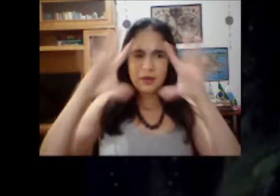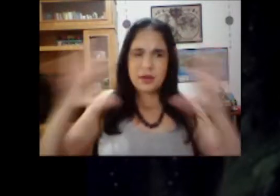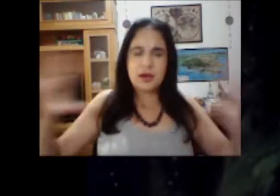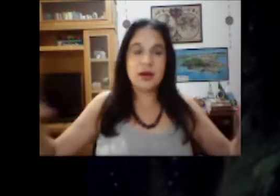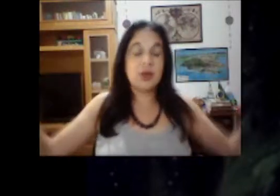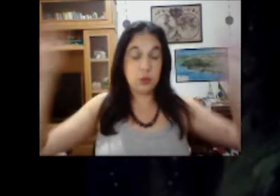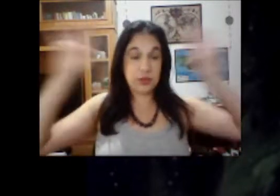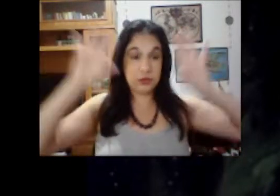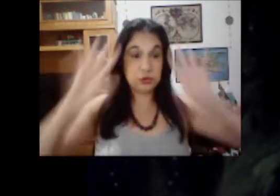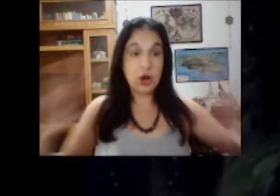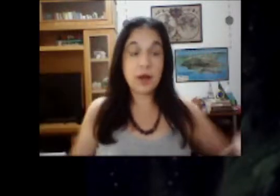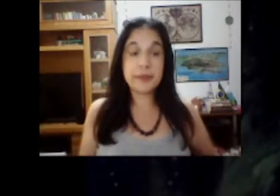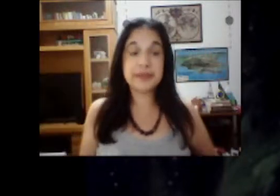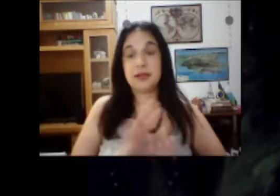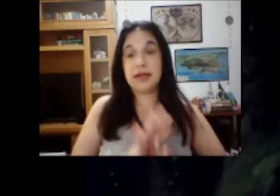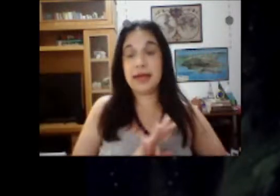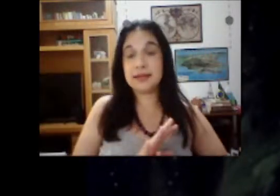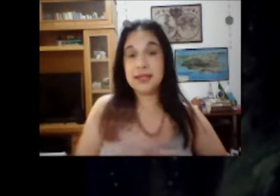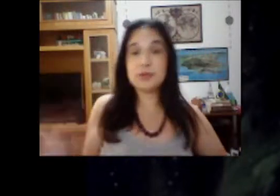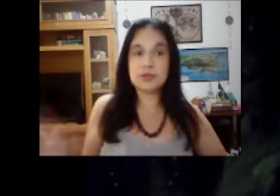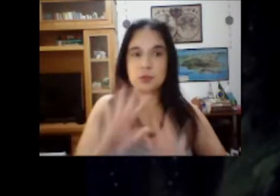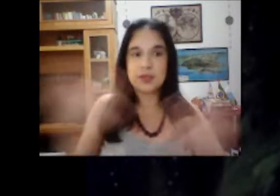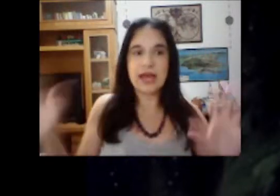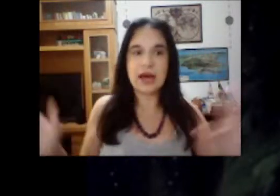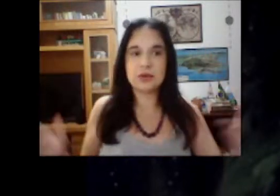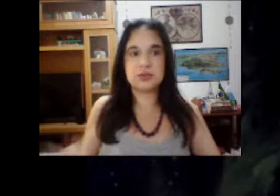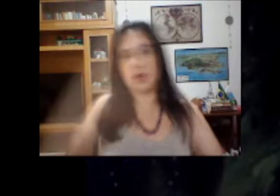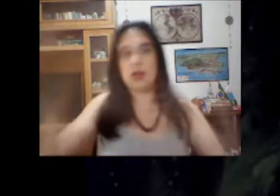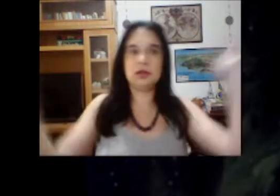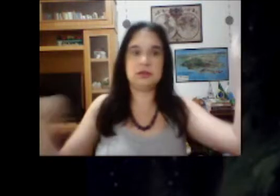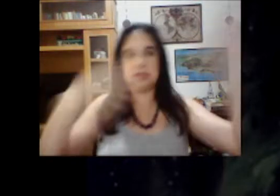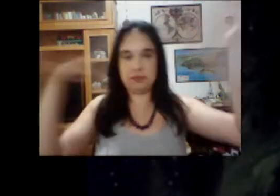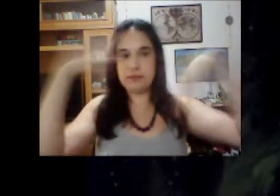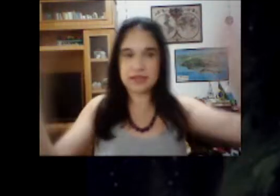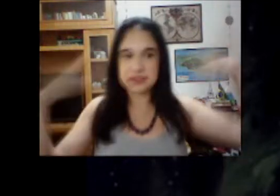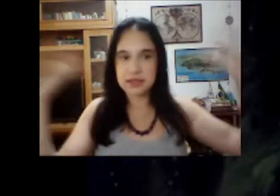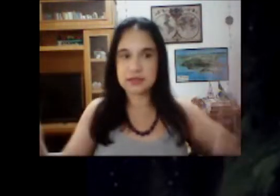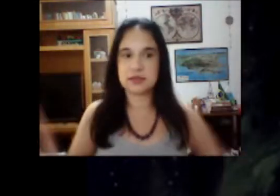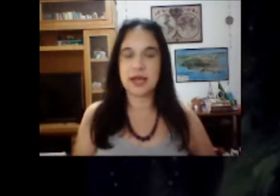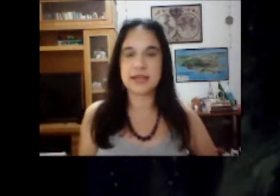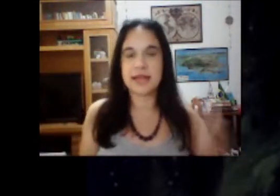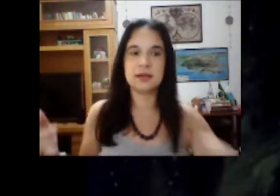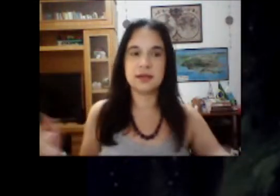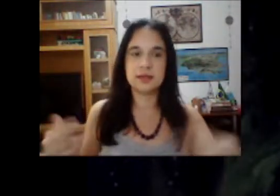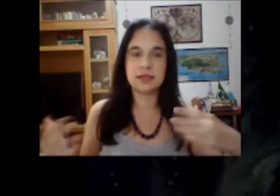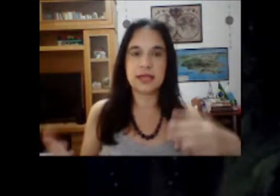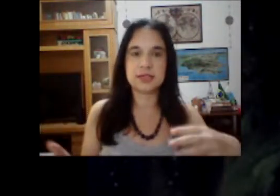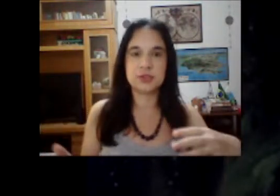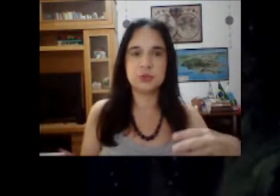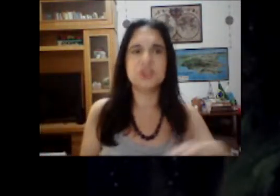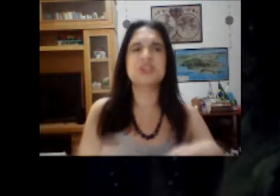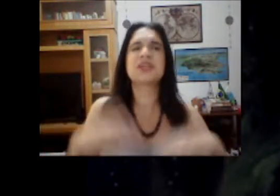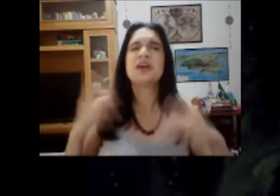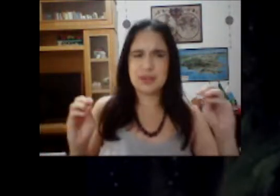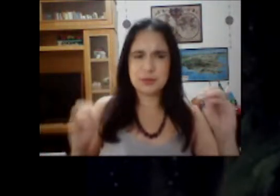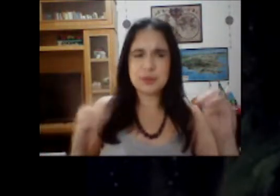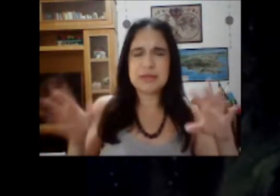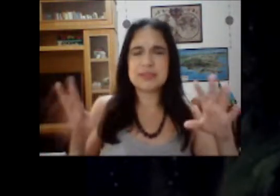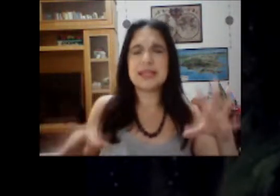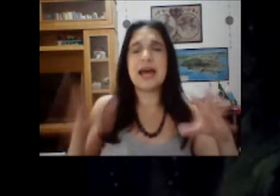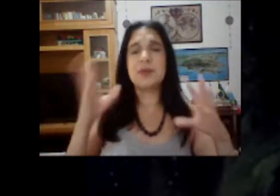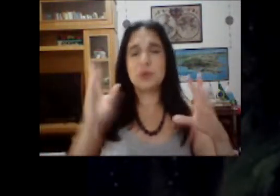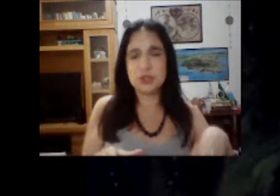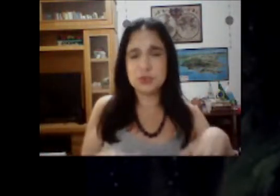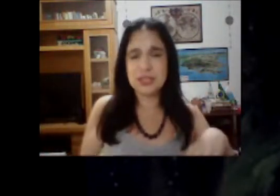and withdraw a bit, and even without all this mess that has happened in the last 2 years, from